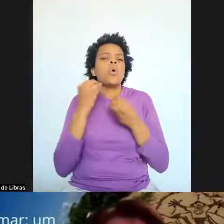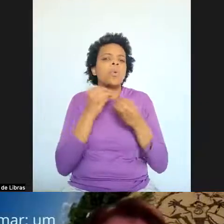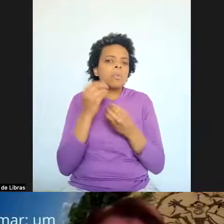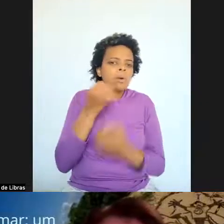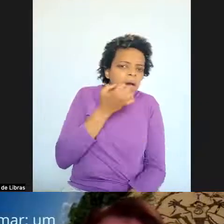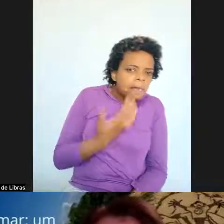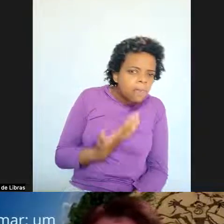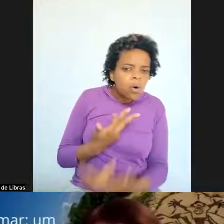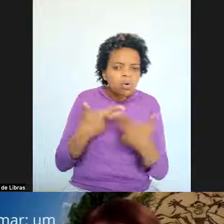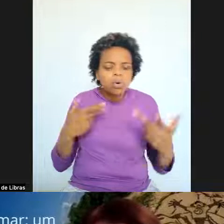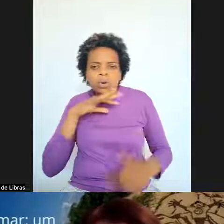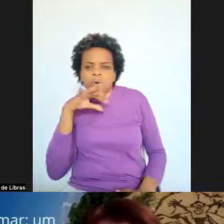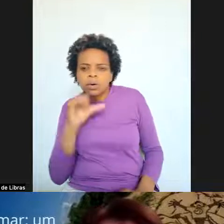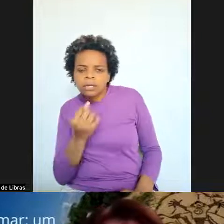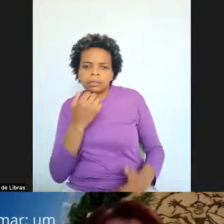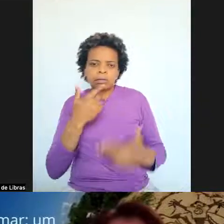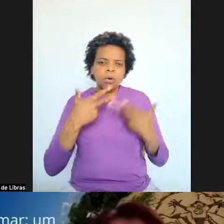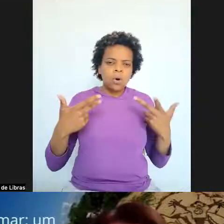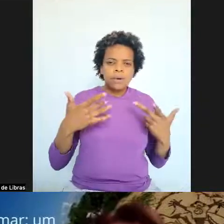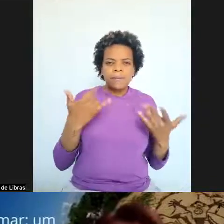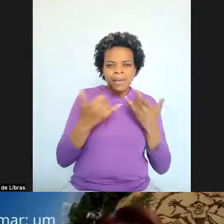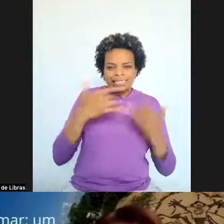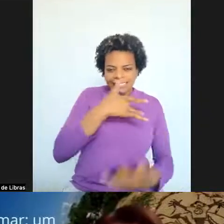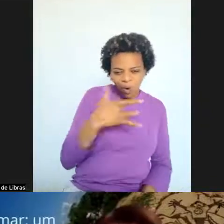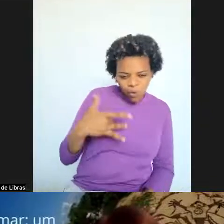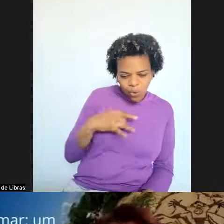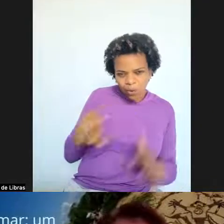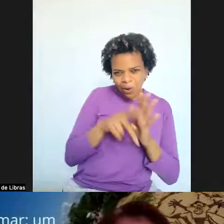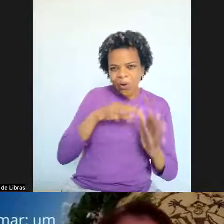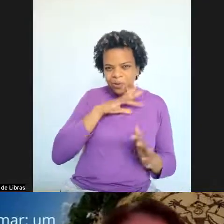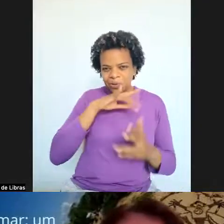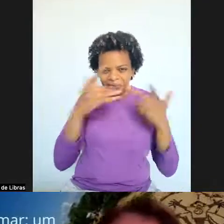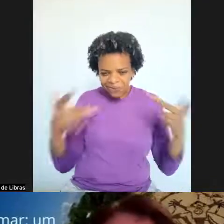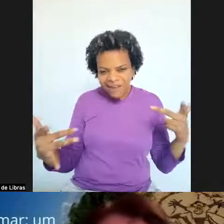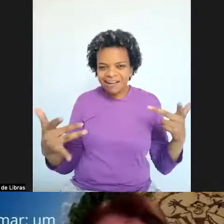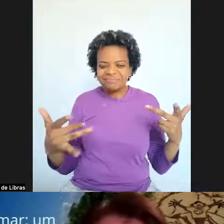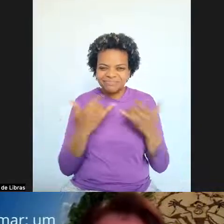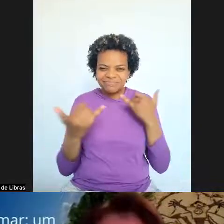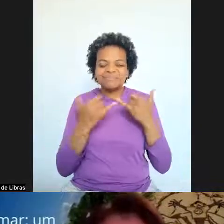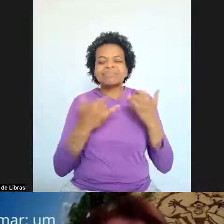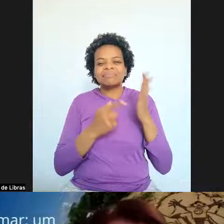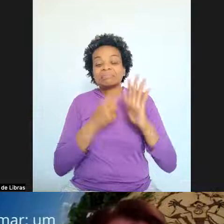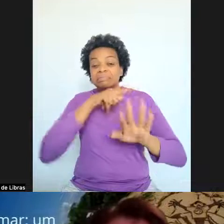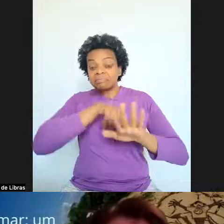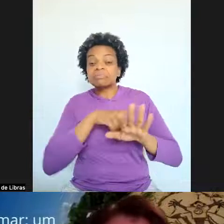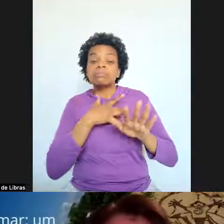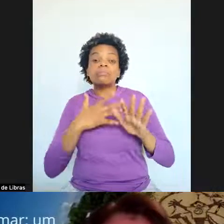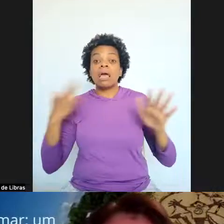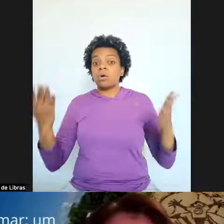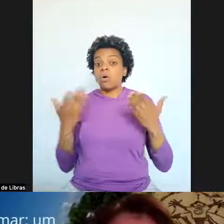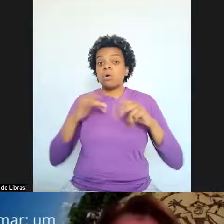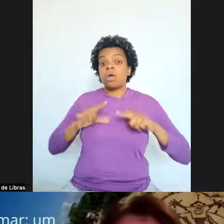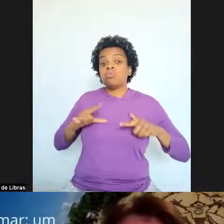The Ocean Health Index started in 2012, but this